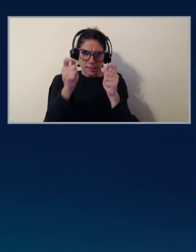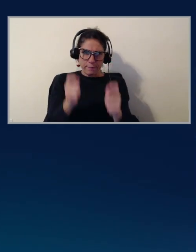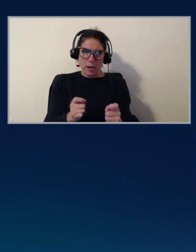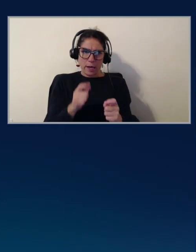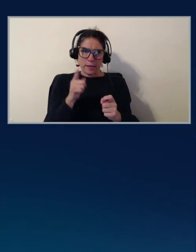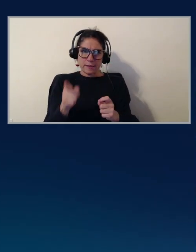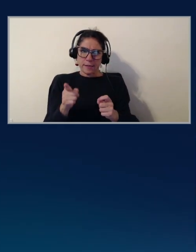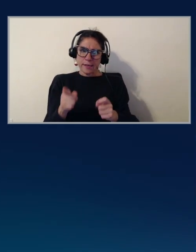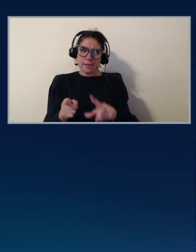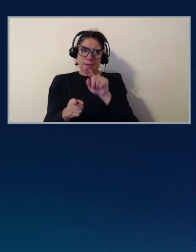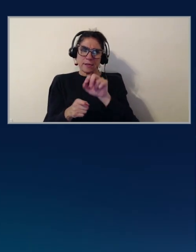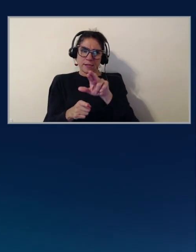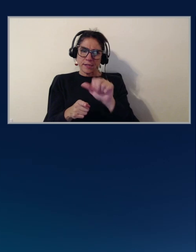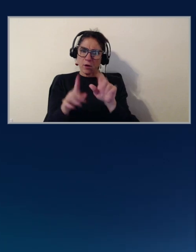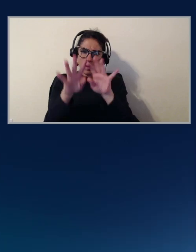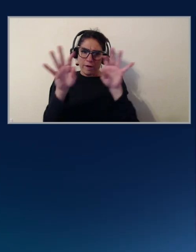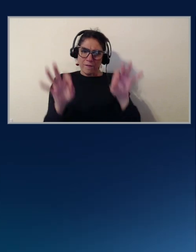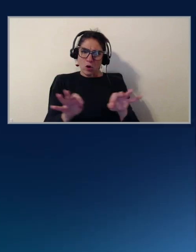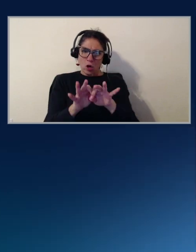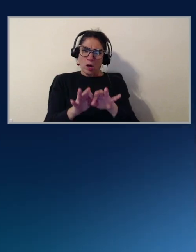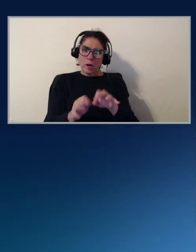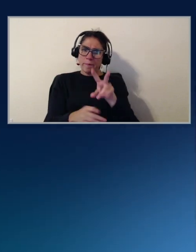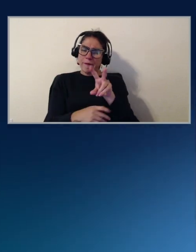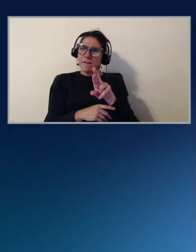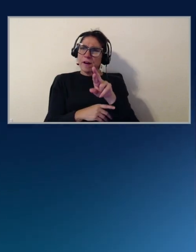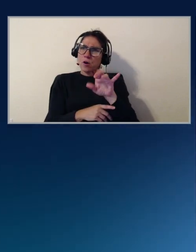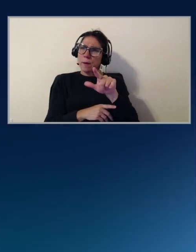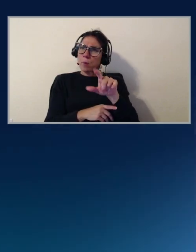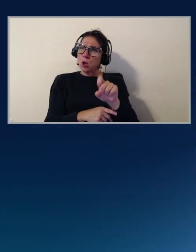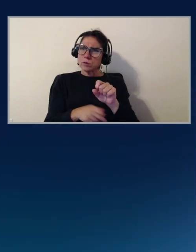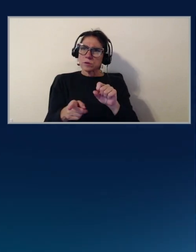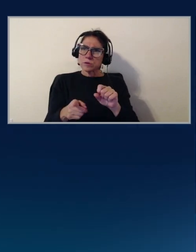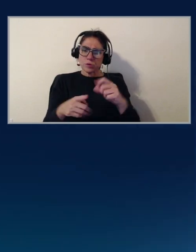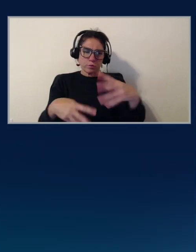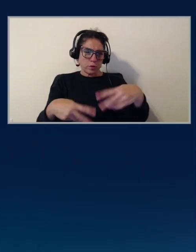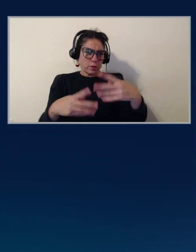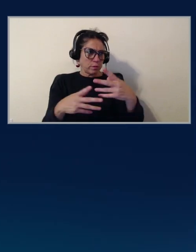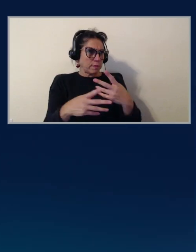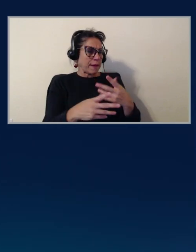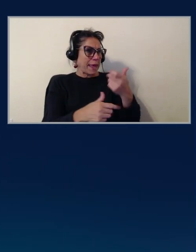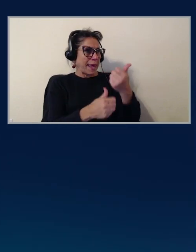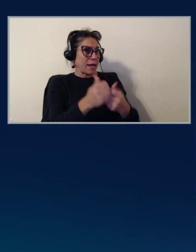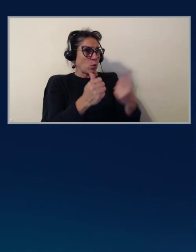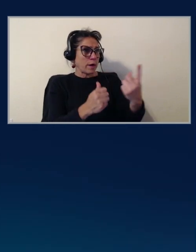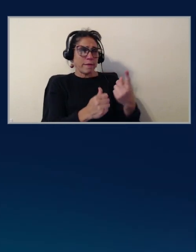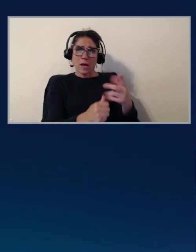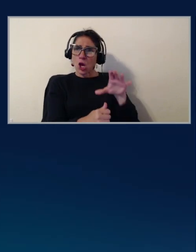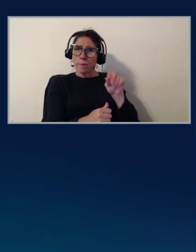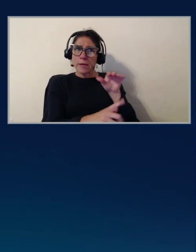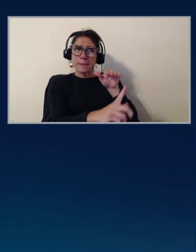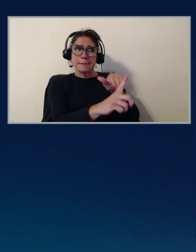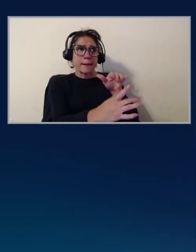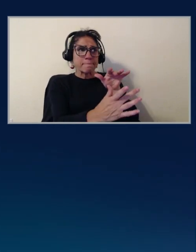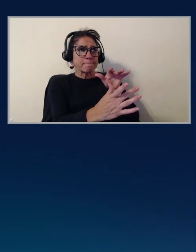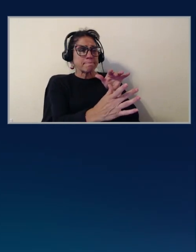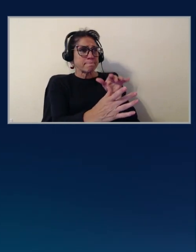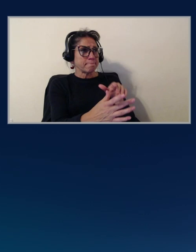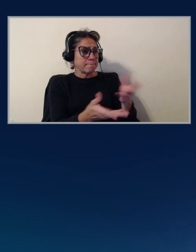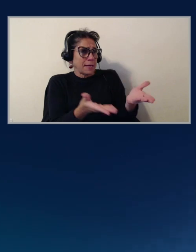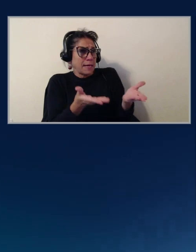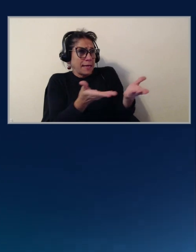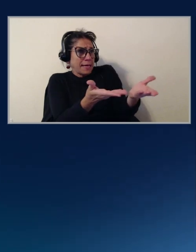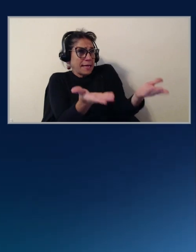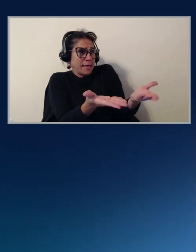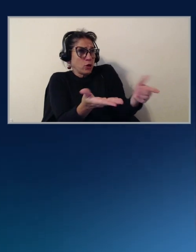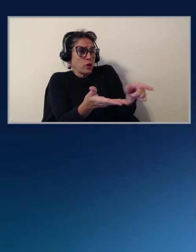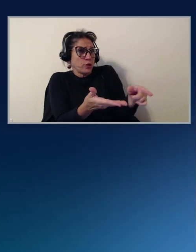lift. To be able to go to any entity, any individual in the company and say, hey, here are your guardrails or your